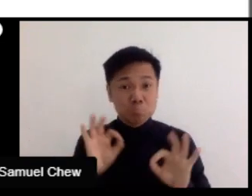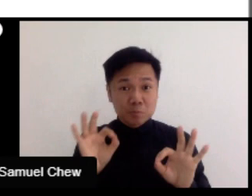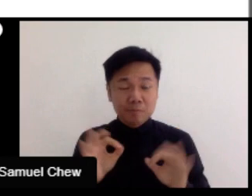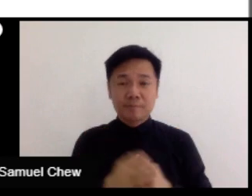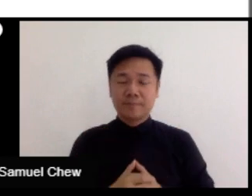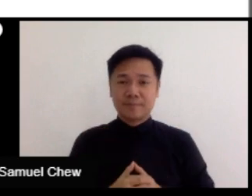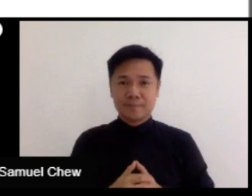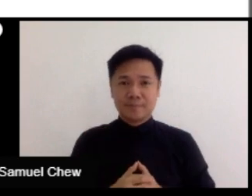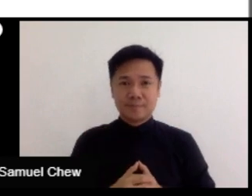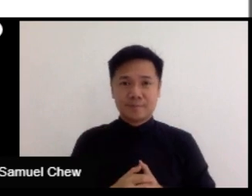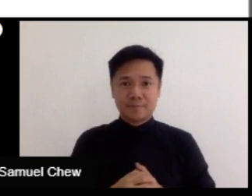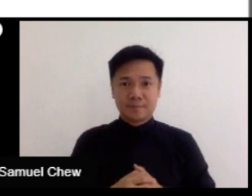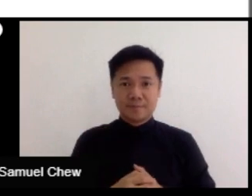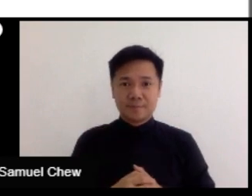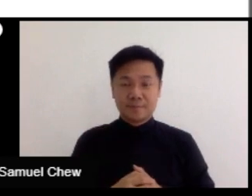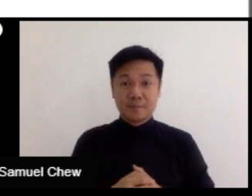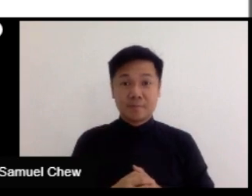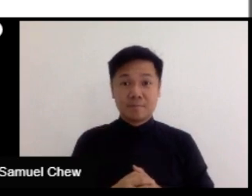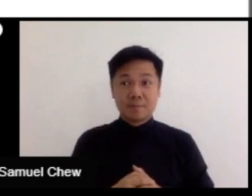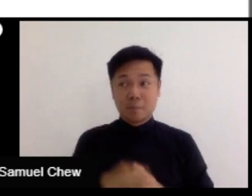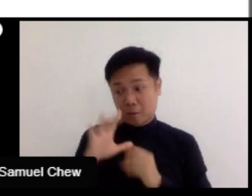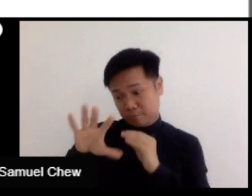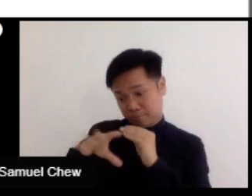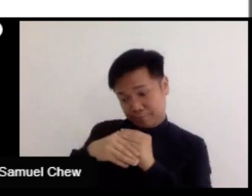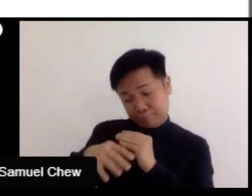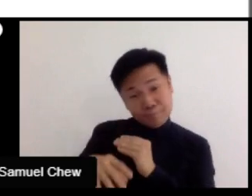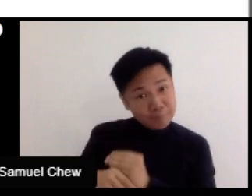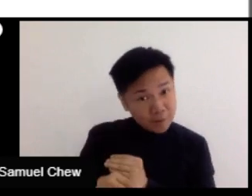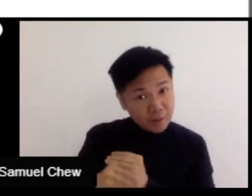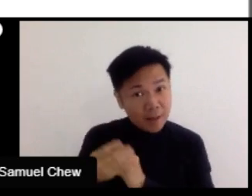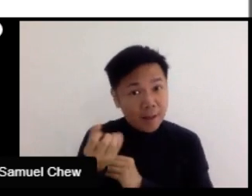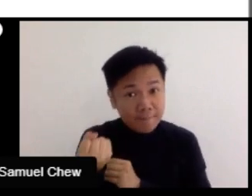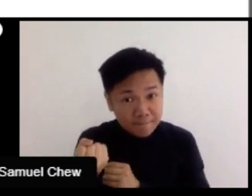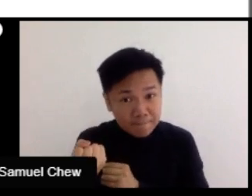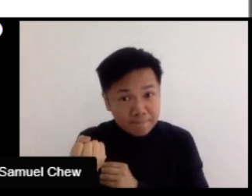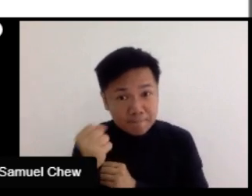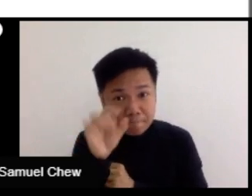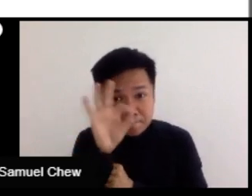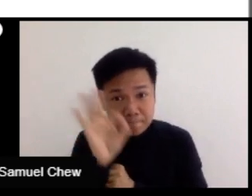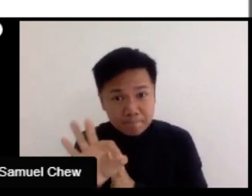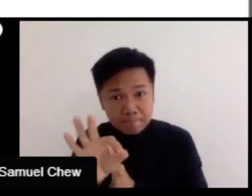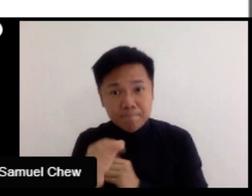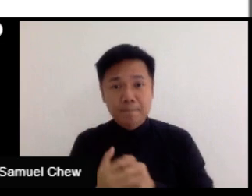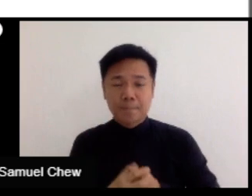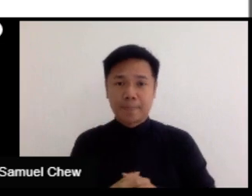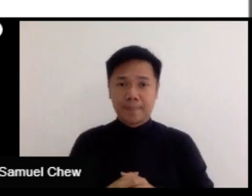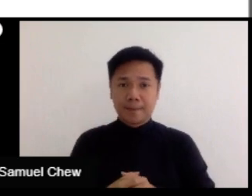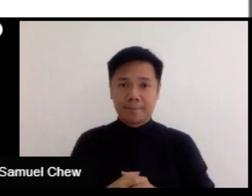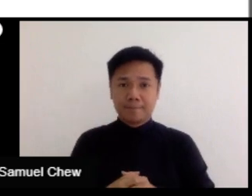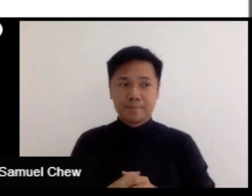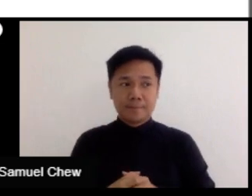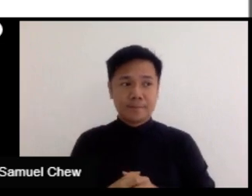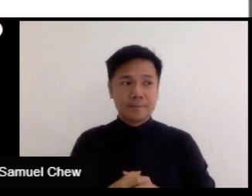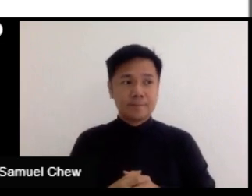I see any further concerns, comments, suggestions at this point?